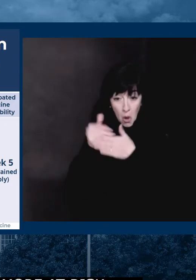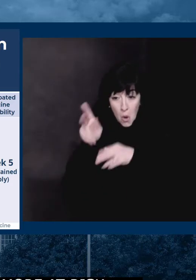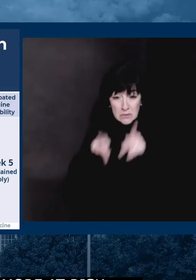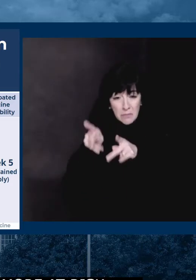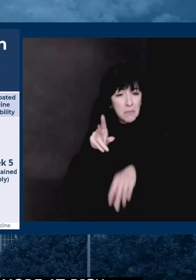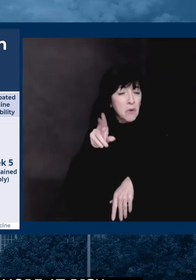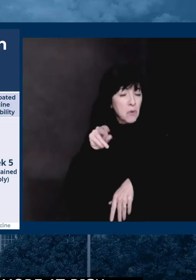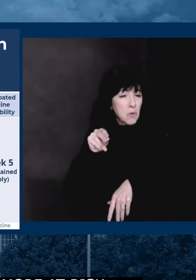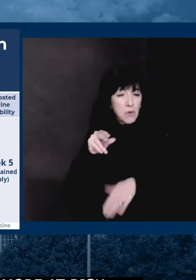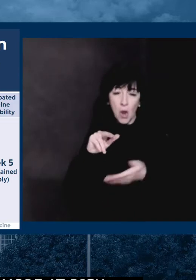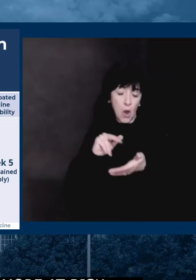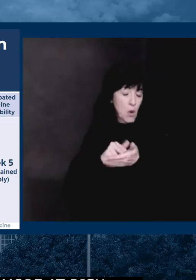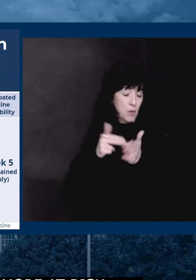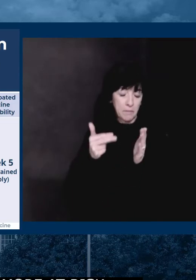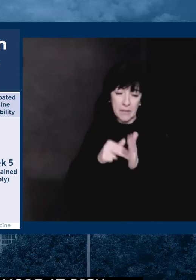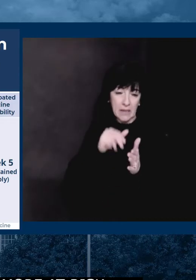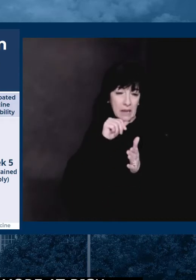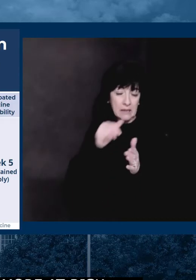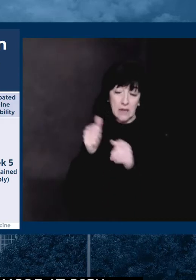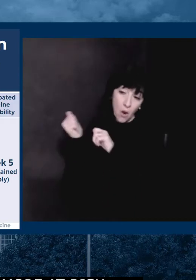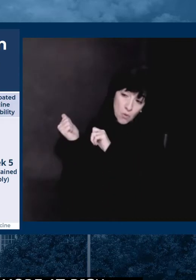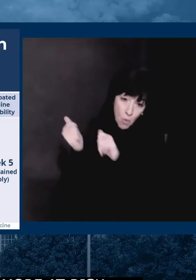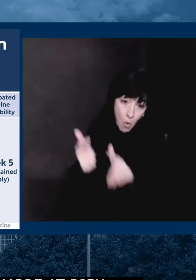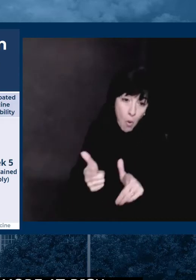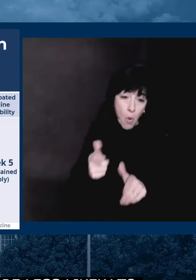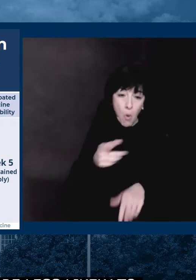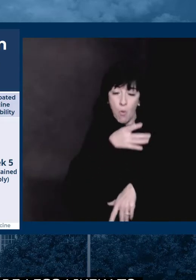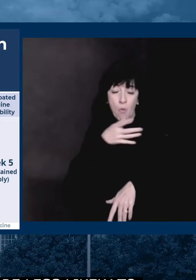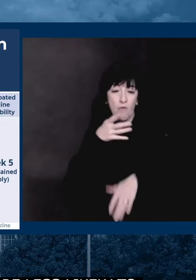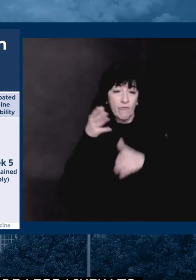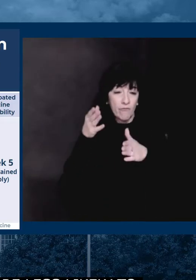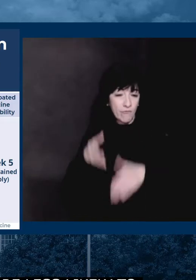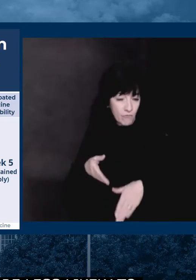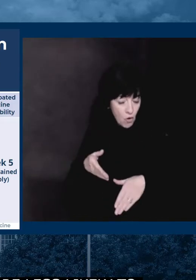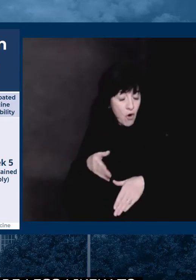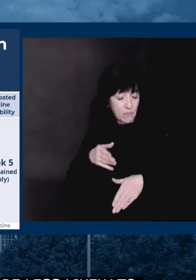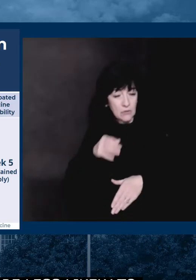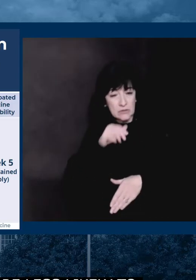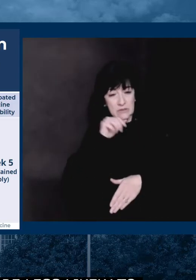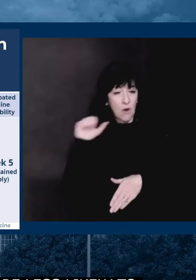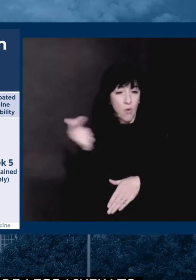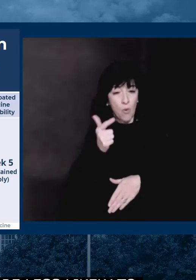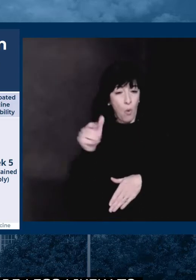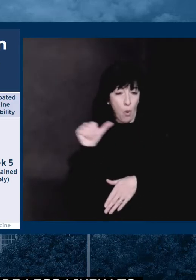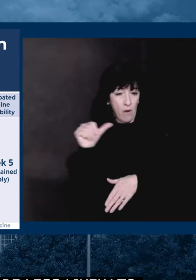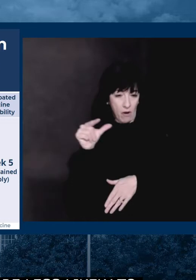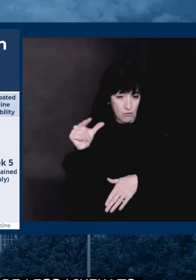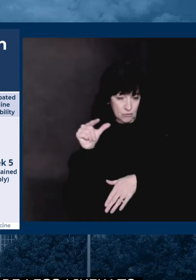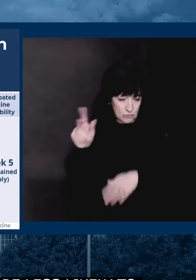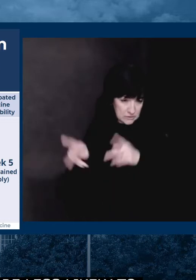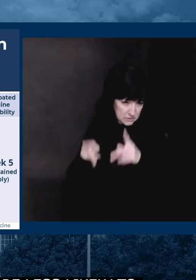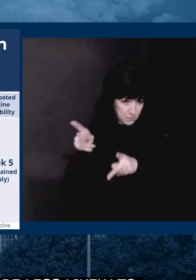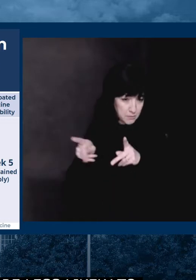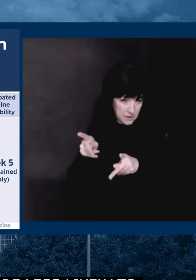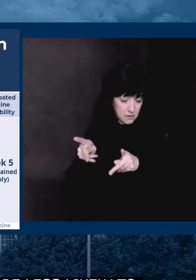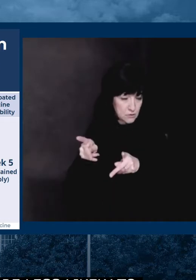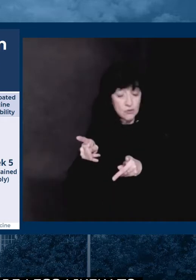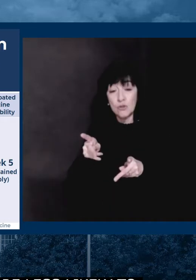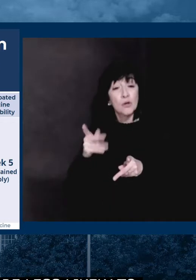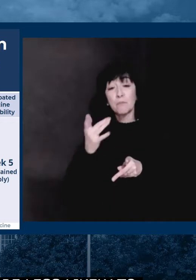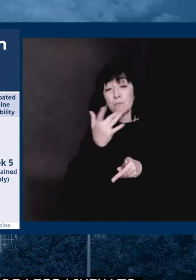So we're right now really emphasizing to those in these fields to go to our